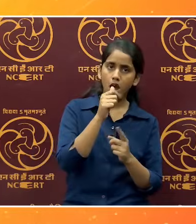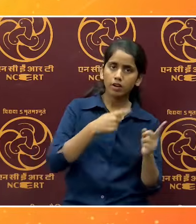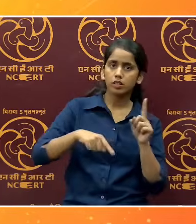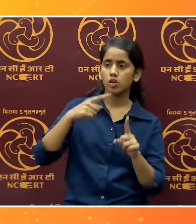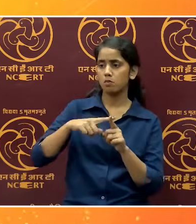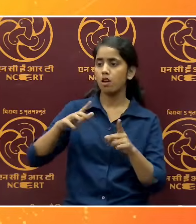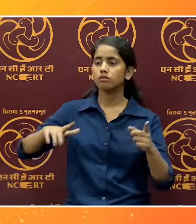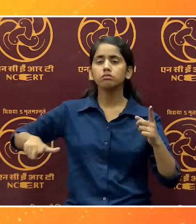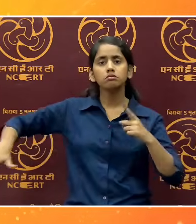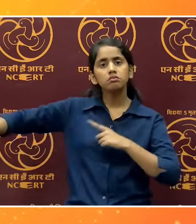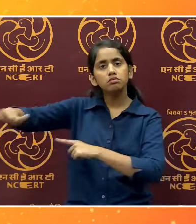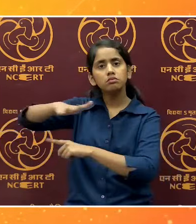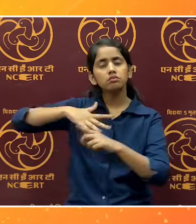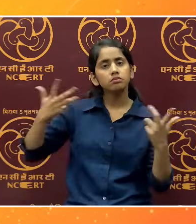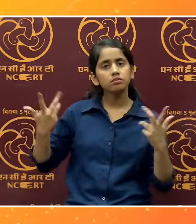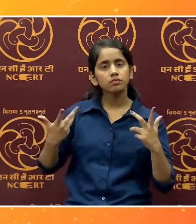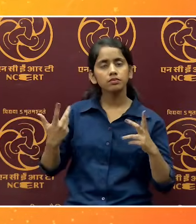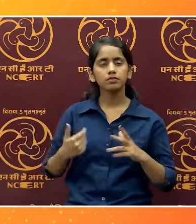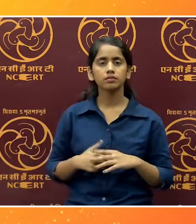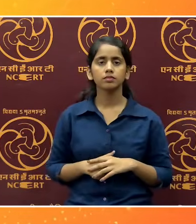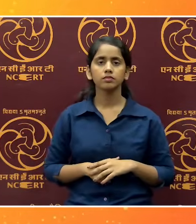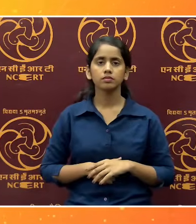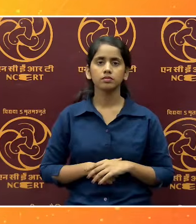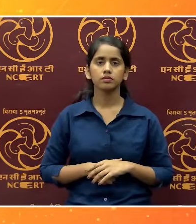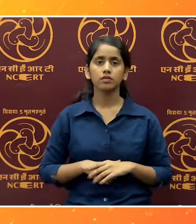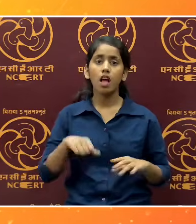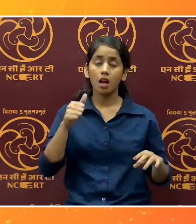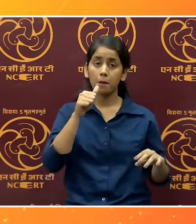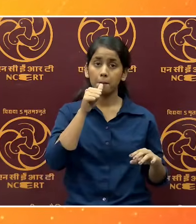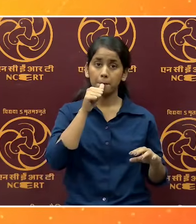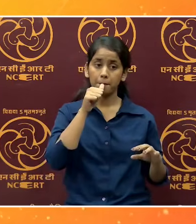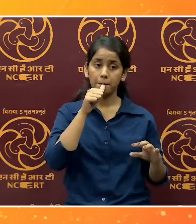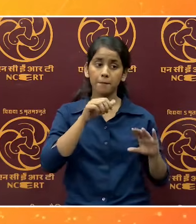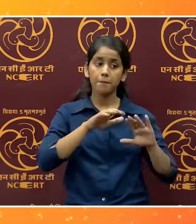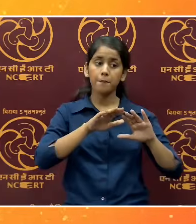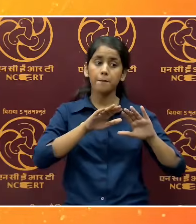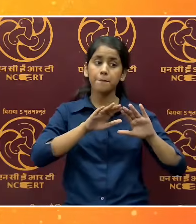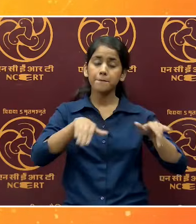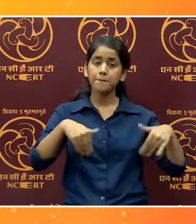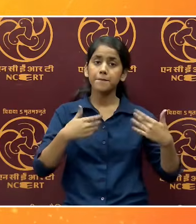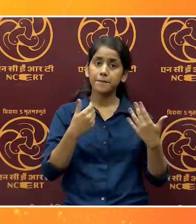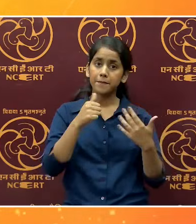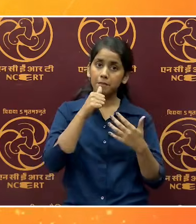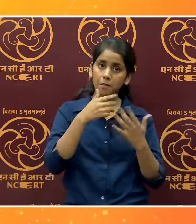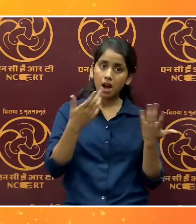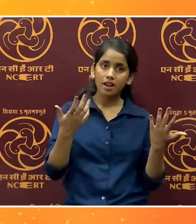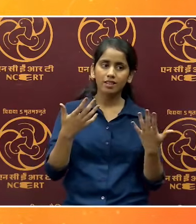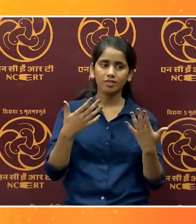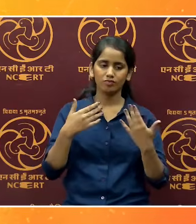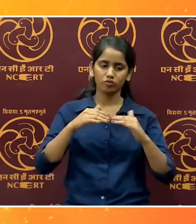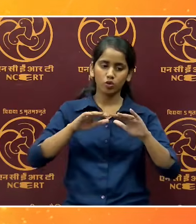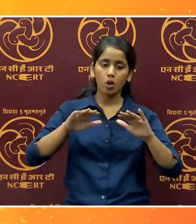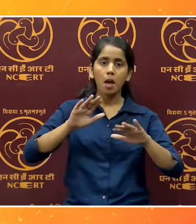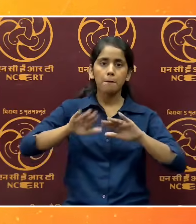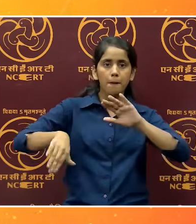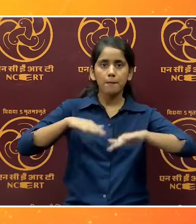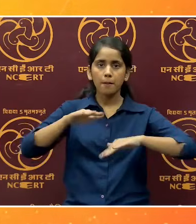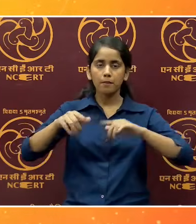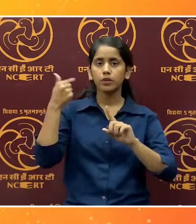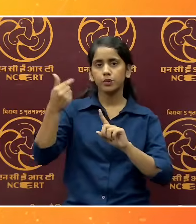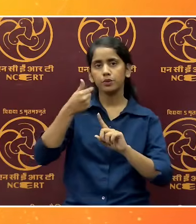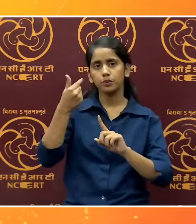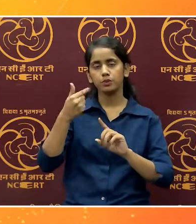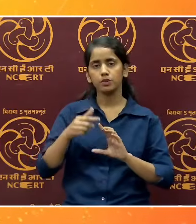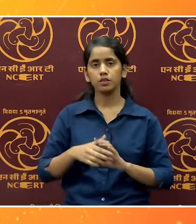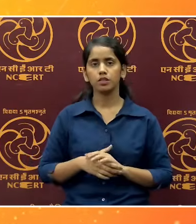hops, and in the water, he just uses his webbed feet. Oh wow, Tanvi ma'am, you